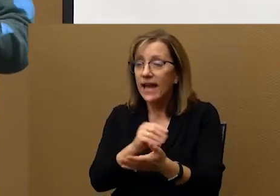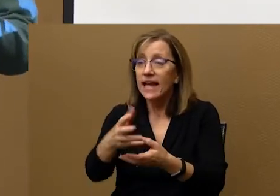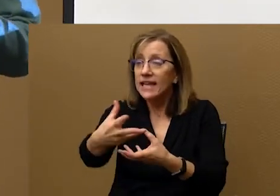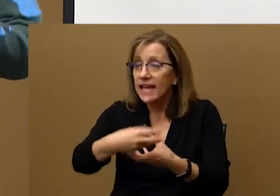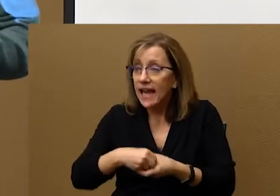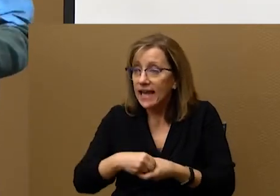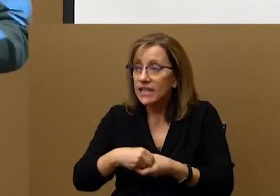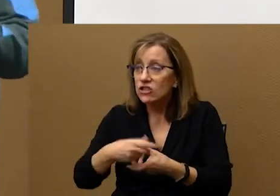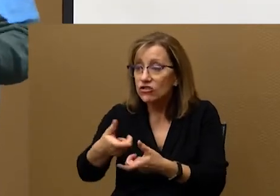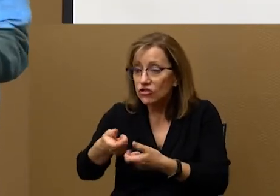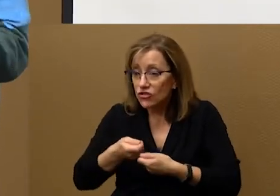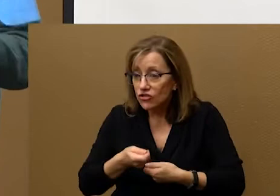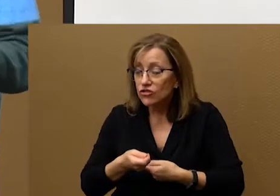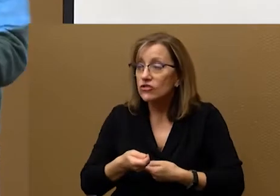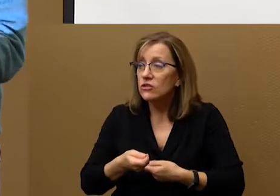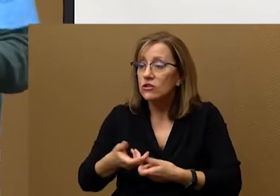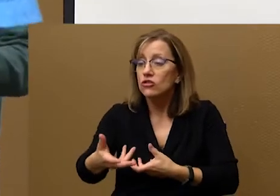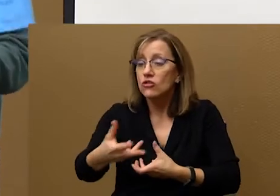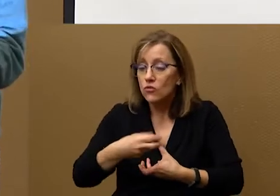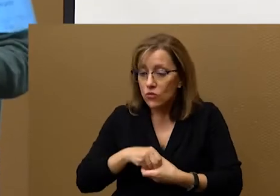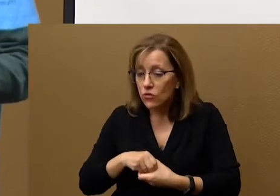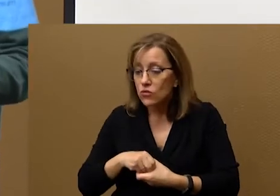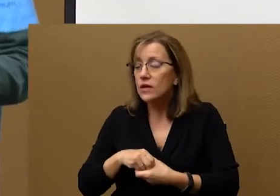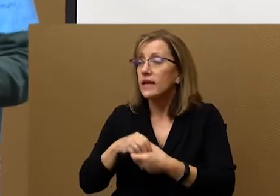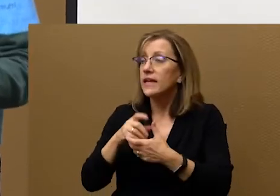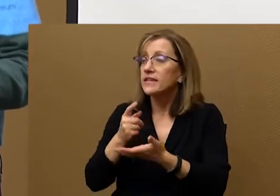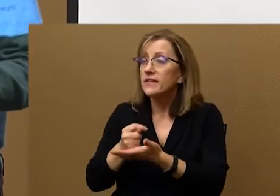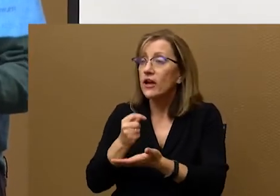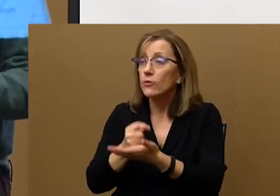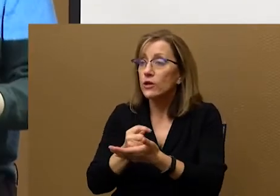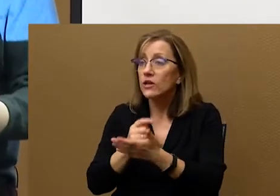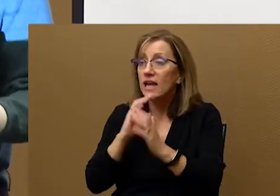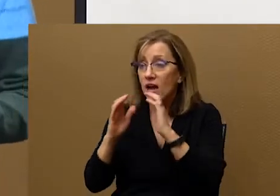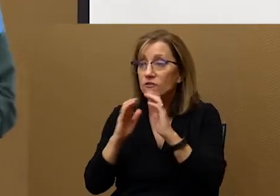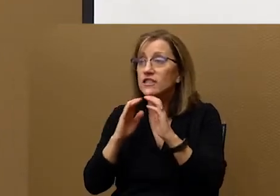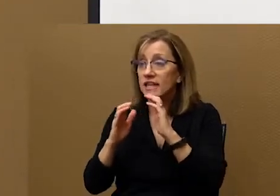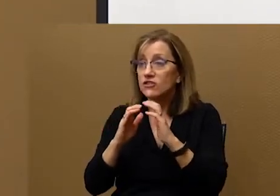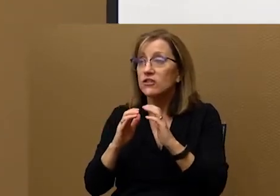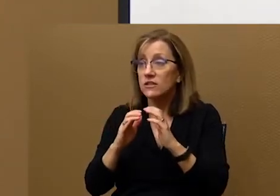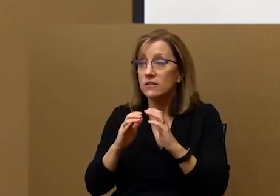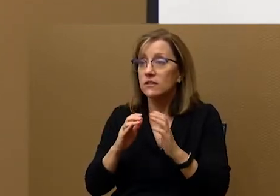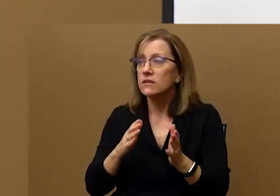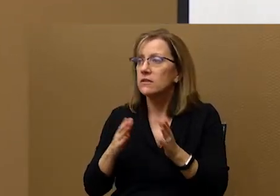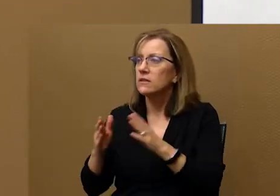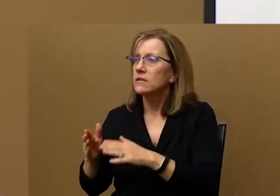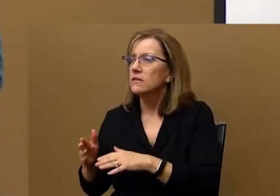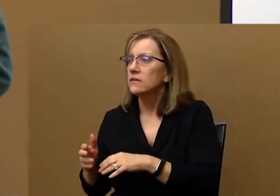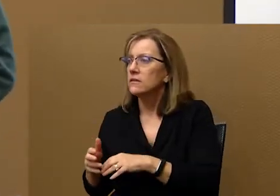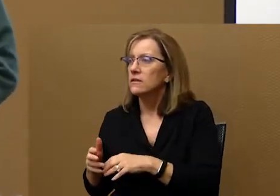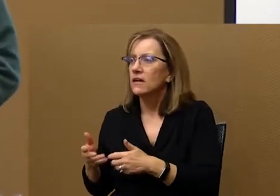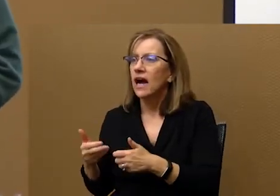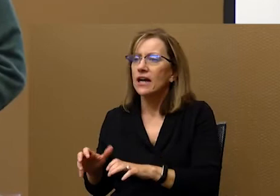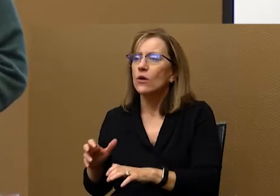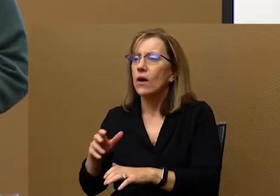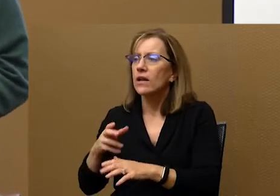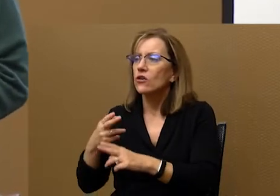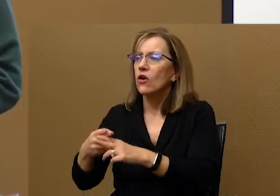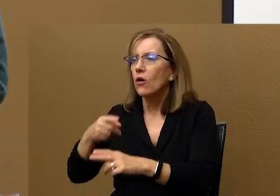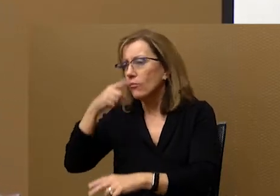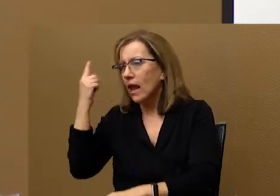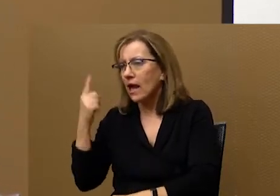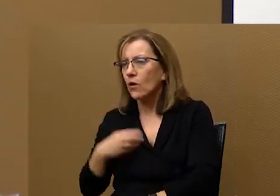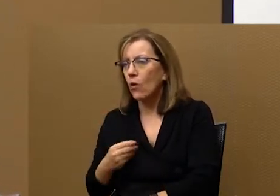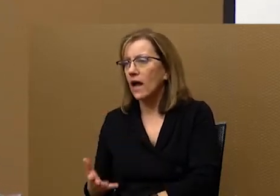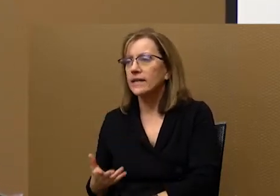bring the student into the therapeutic conversation. However, I don't want to call black white. You